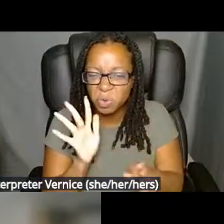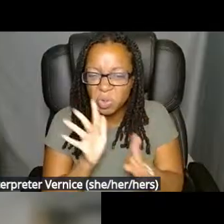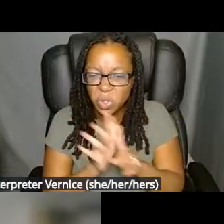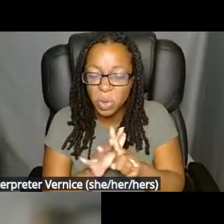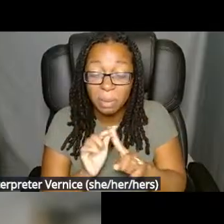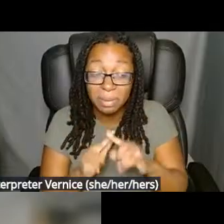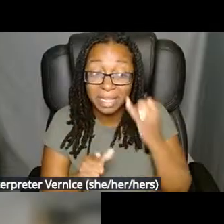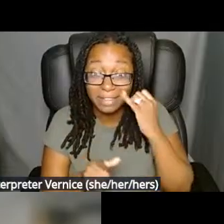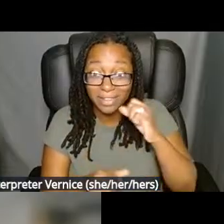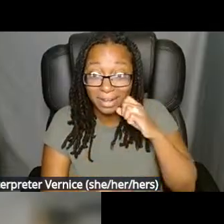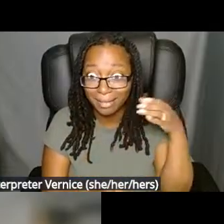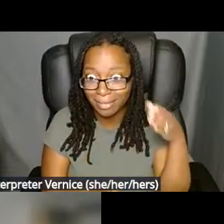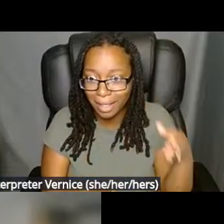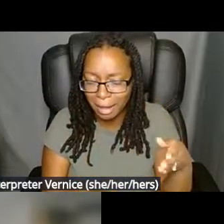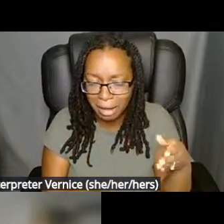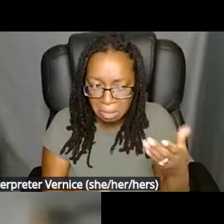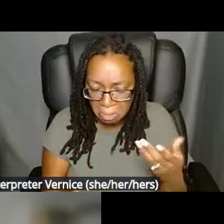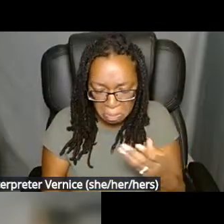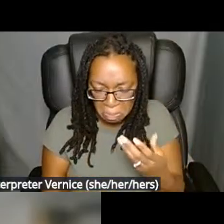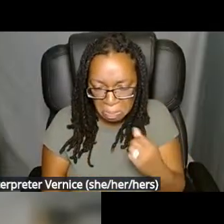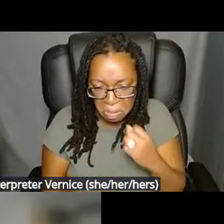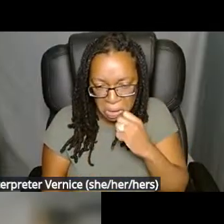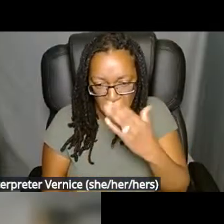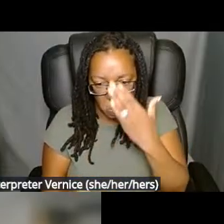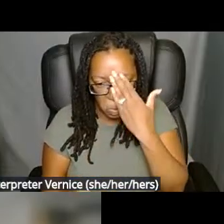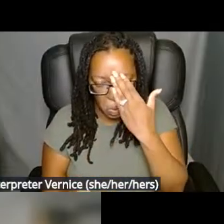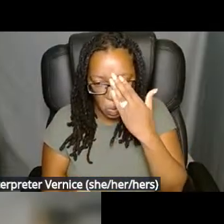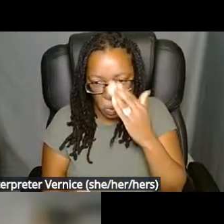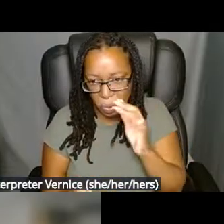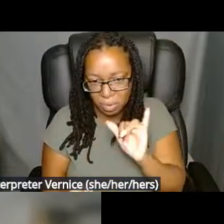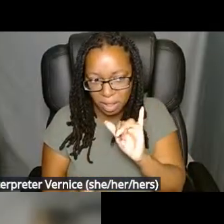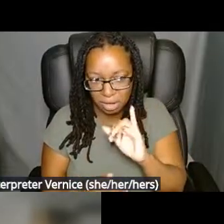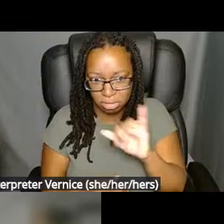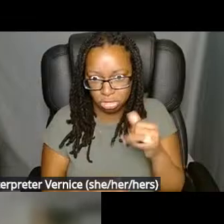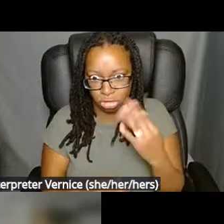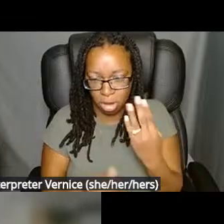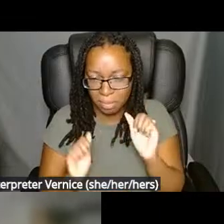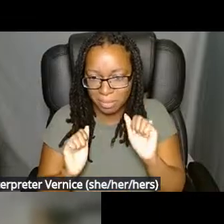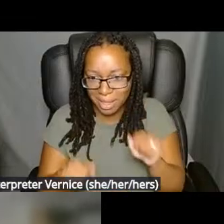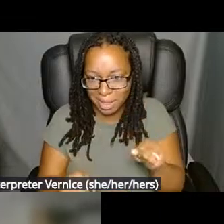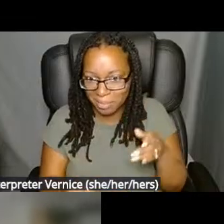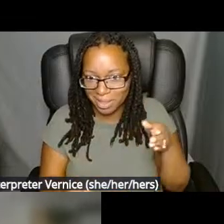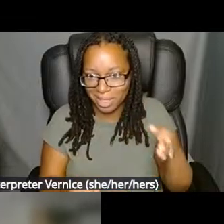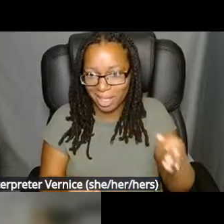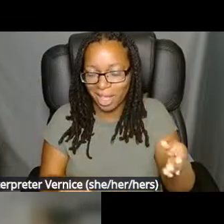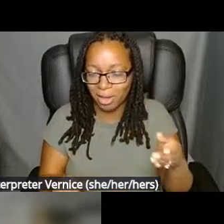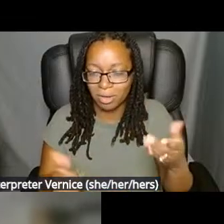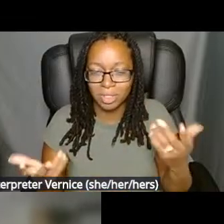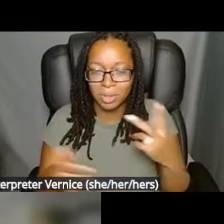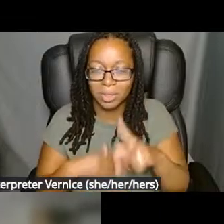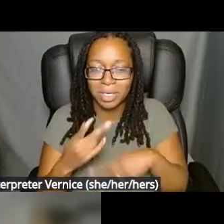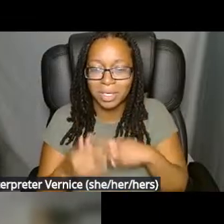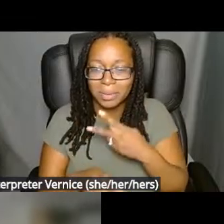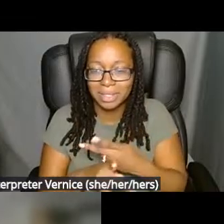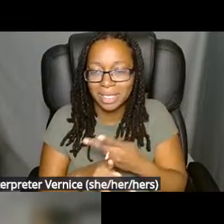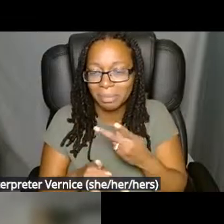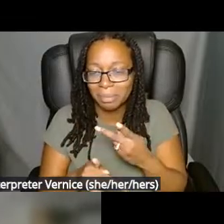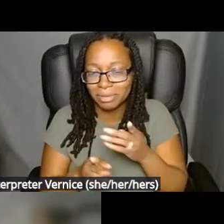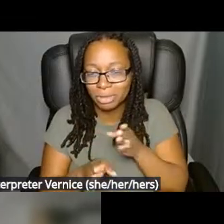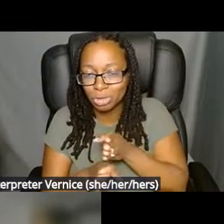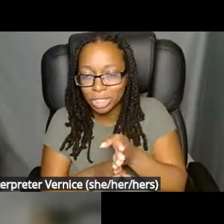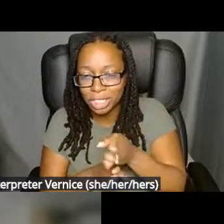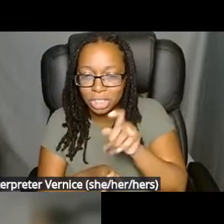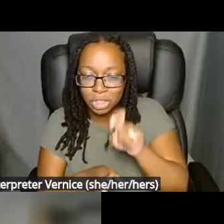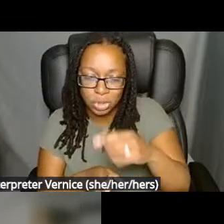And so, what are some of those careers or the names of those careers that people could, you know, get in mm.